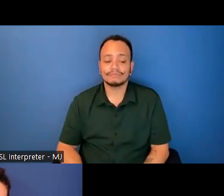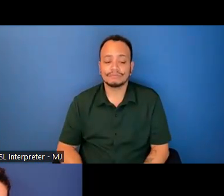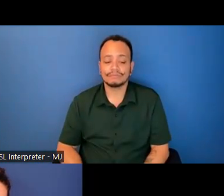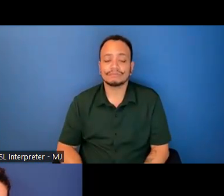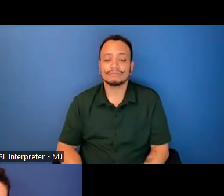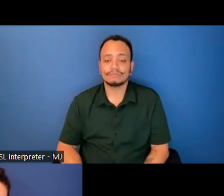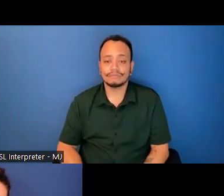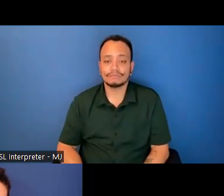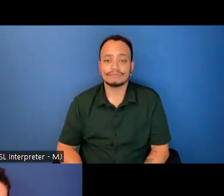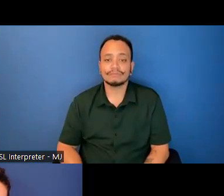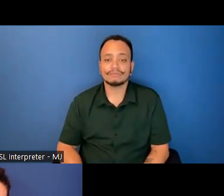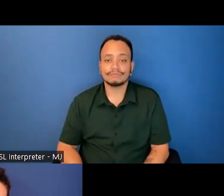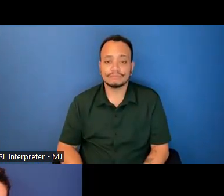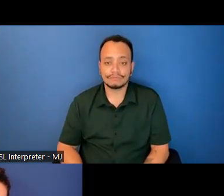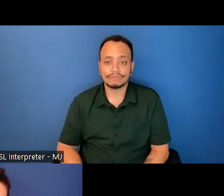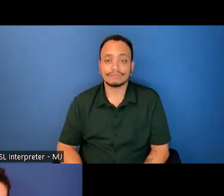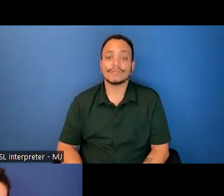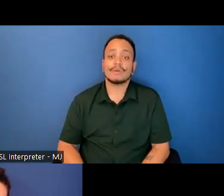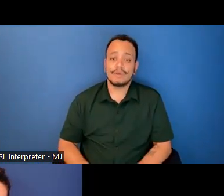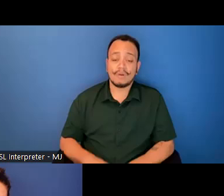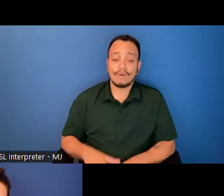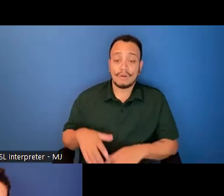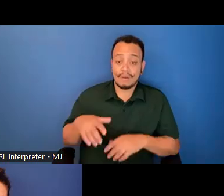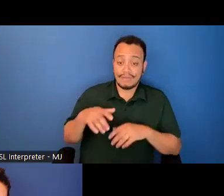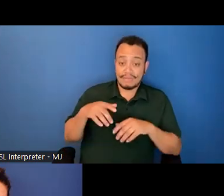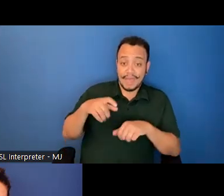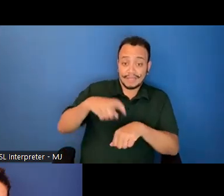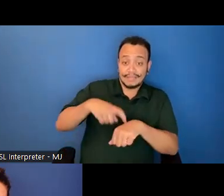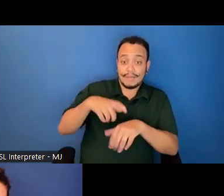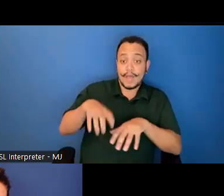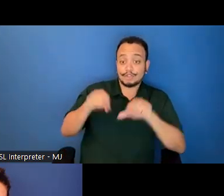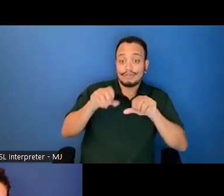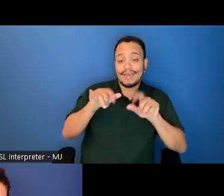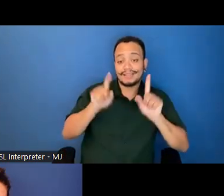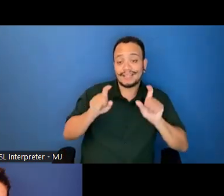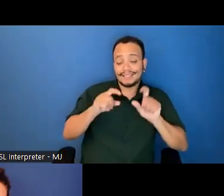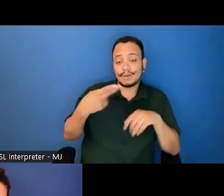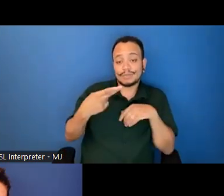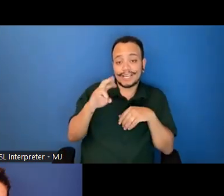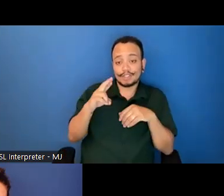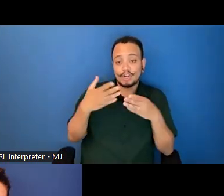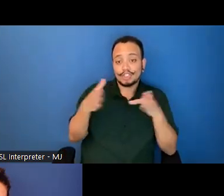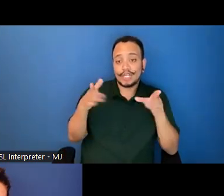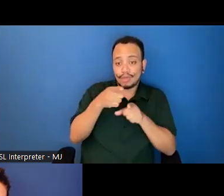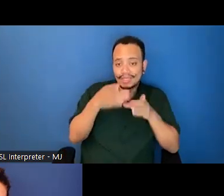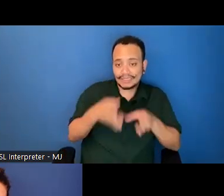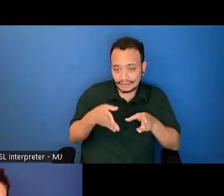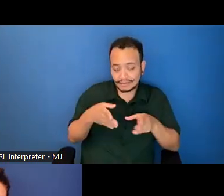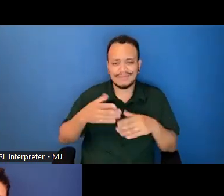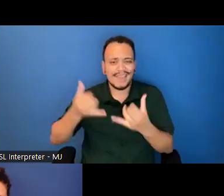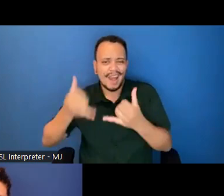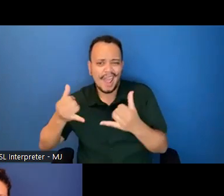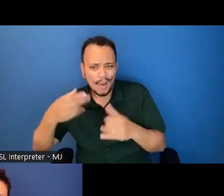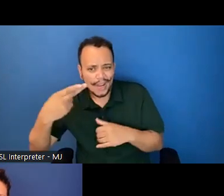human resources generalist. Now I'm an HR manager. That did not happen overnight. Right. Yeah. There were